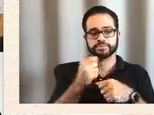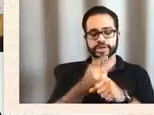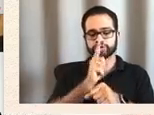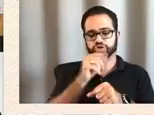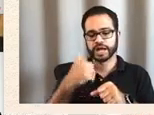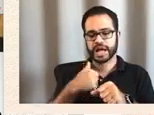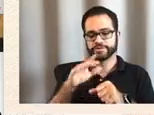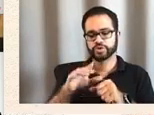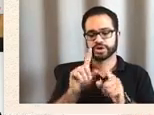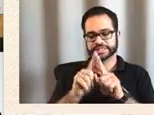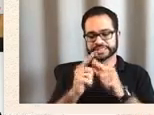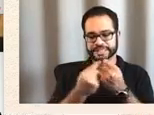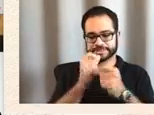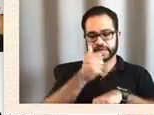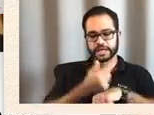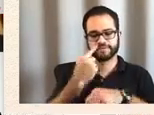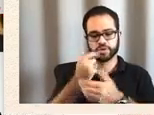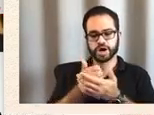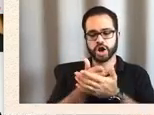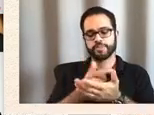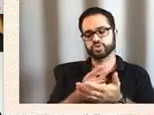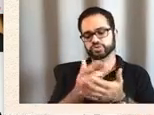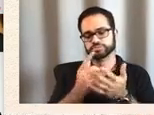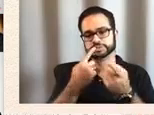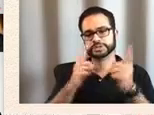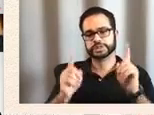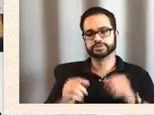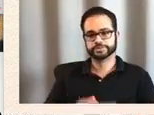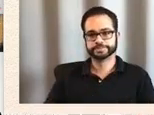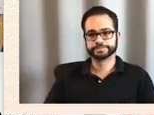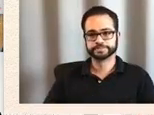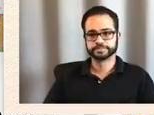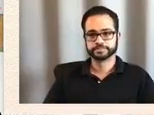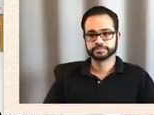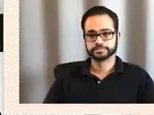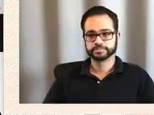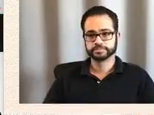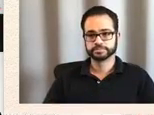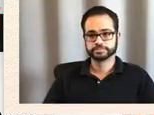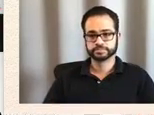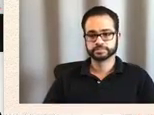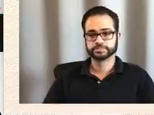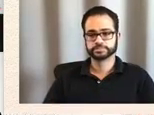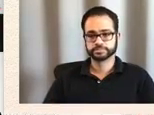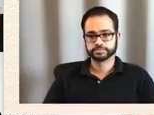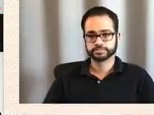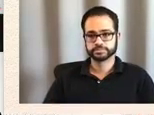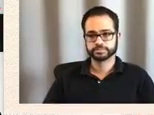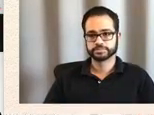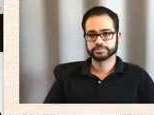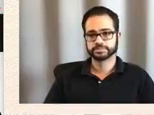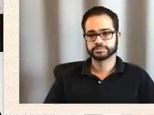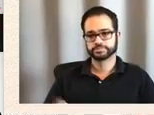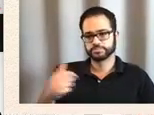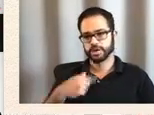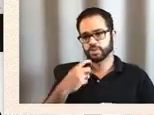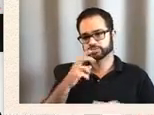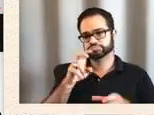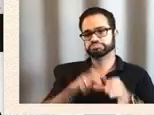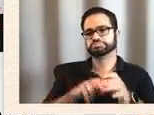you be successful in both high school and college. I would like to jump in on the know your